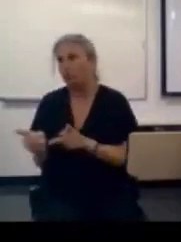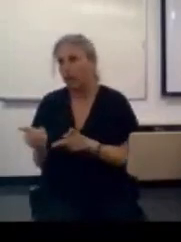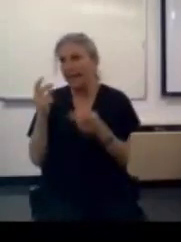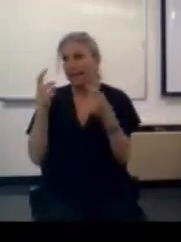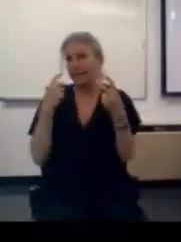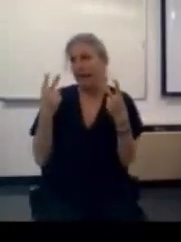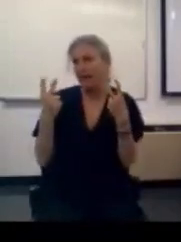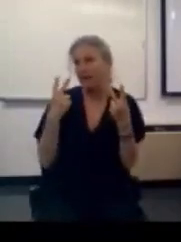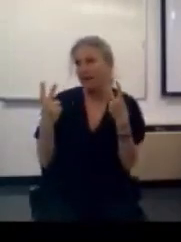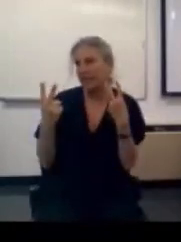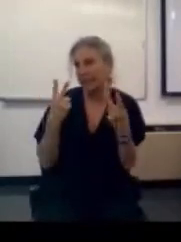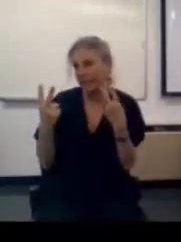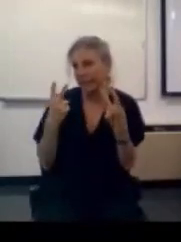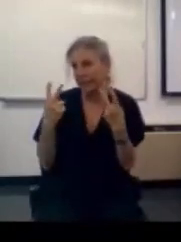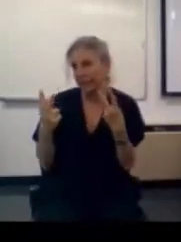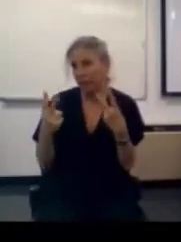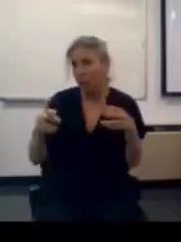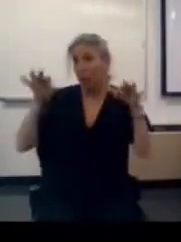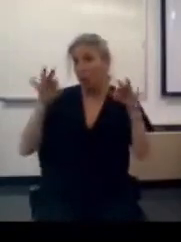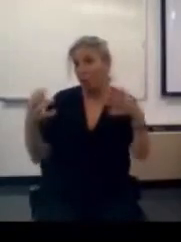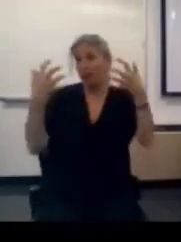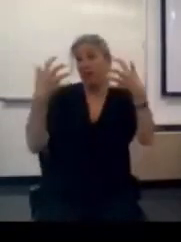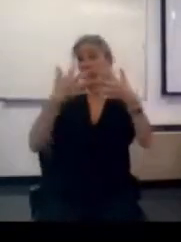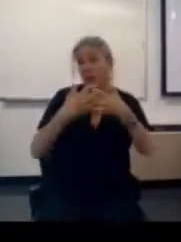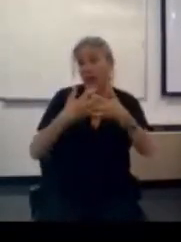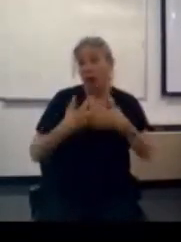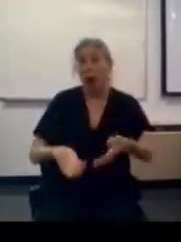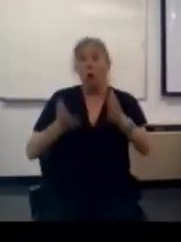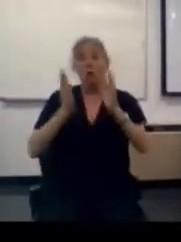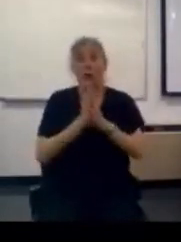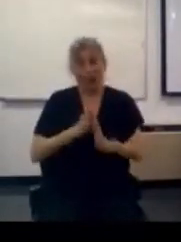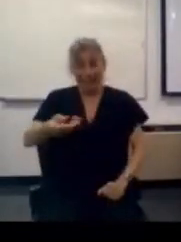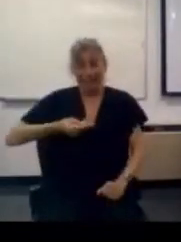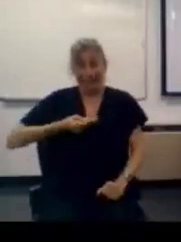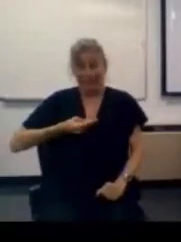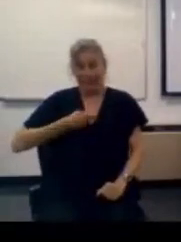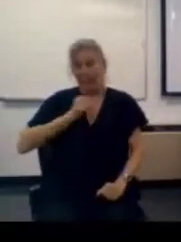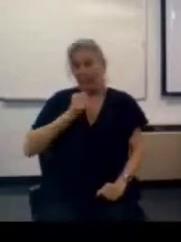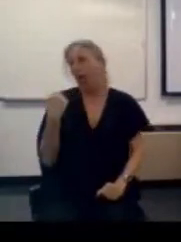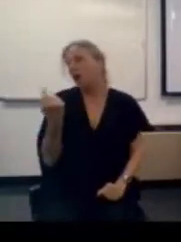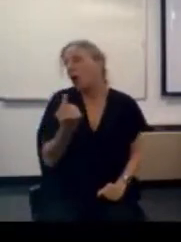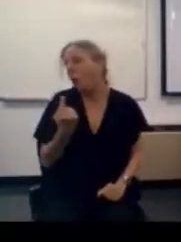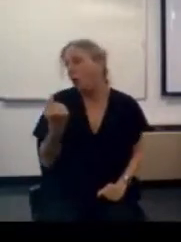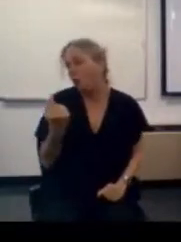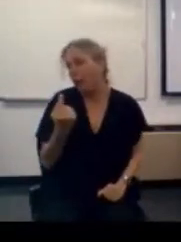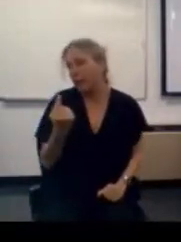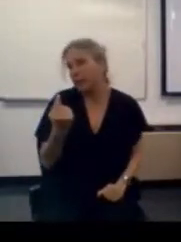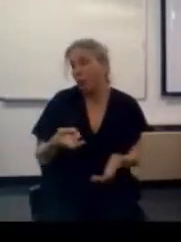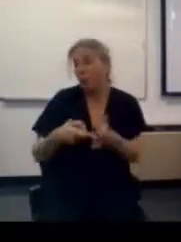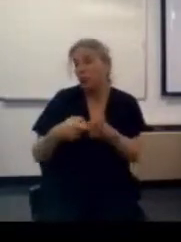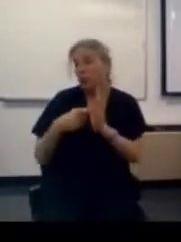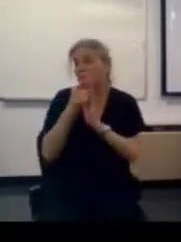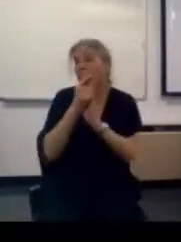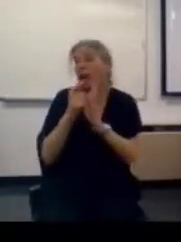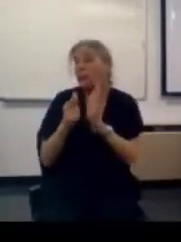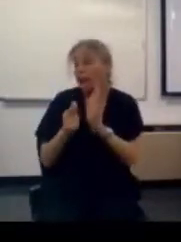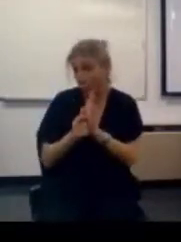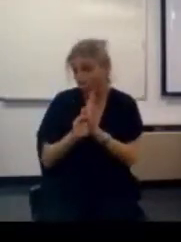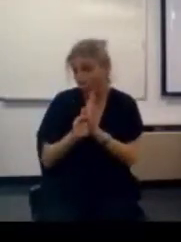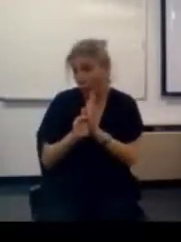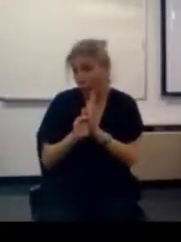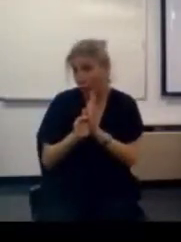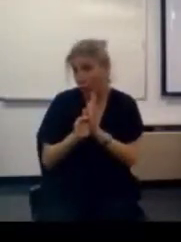maybe Clarissa can share as well. It's not always the accommodation that is requested that is actually implemented. What